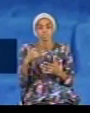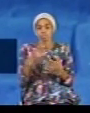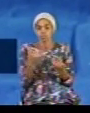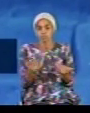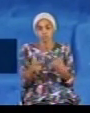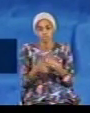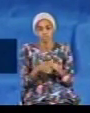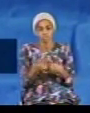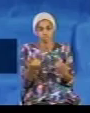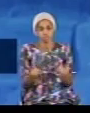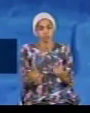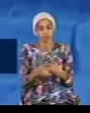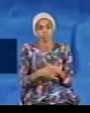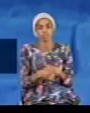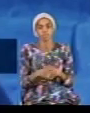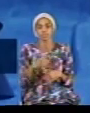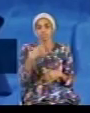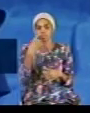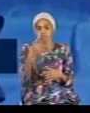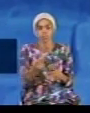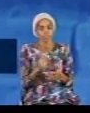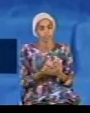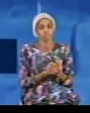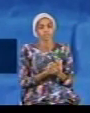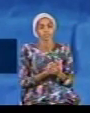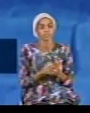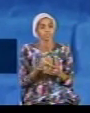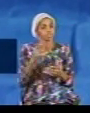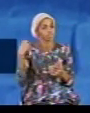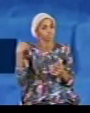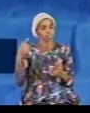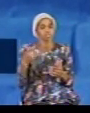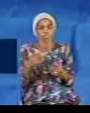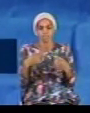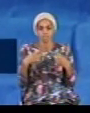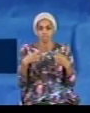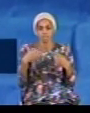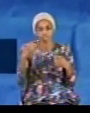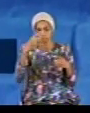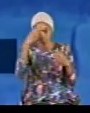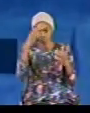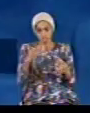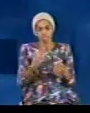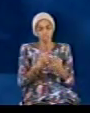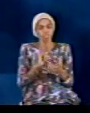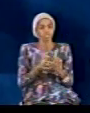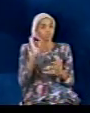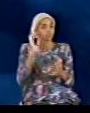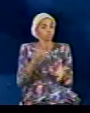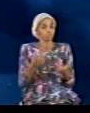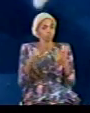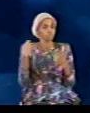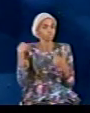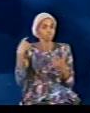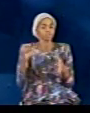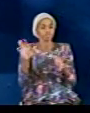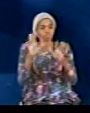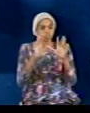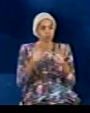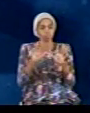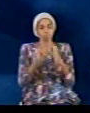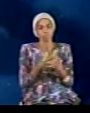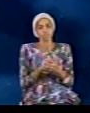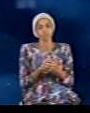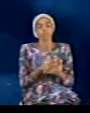I will go today. As I was coming, I was just walking with pain. And I was telling someone that this thing is swelling up, but I can't walk